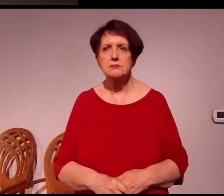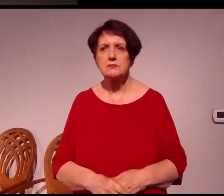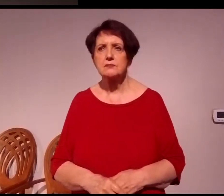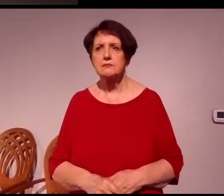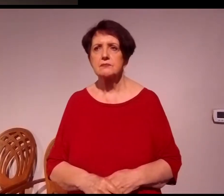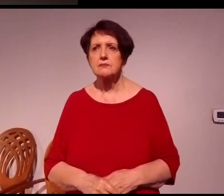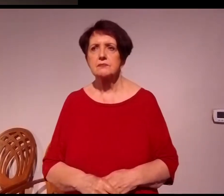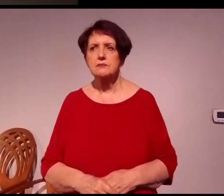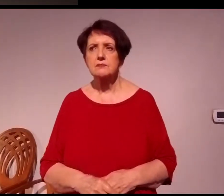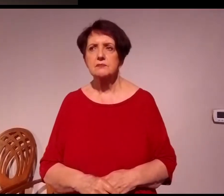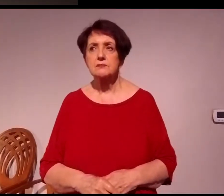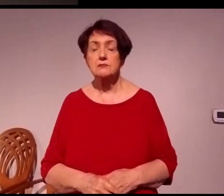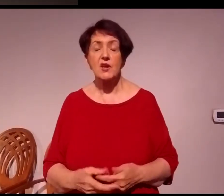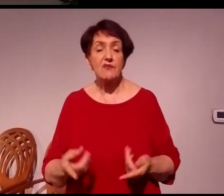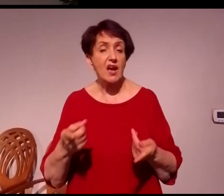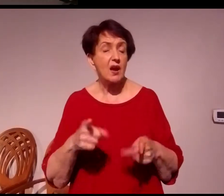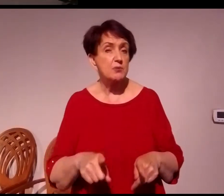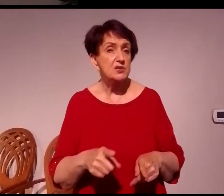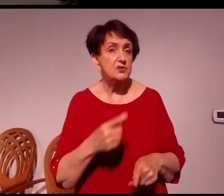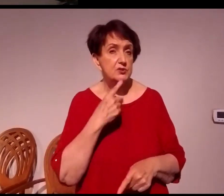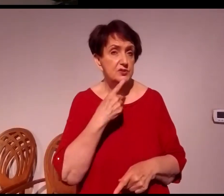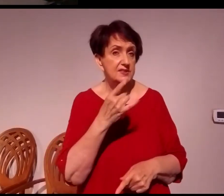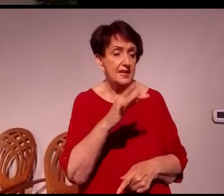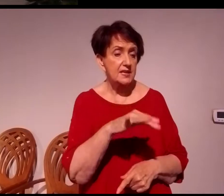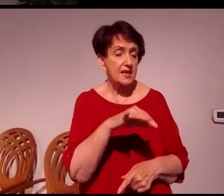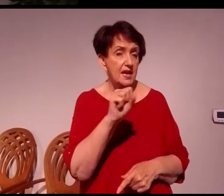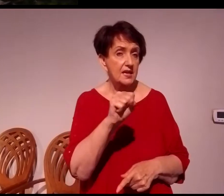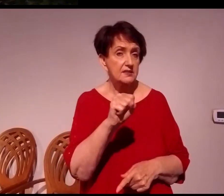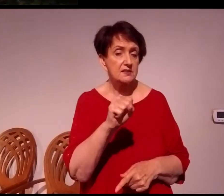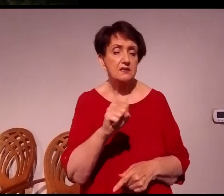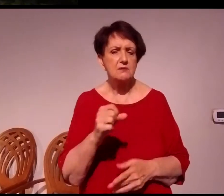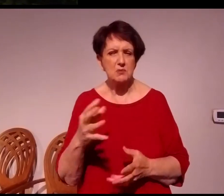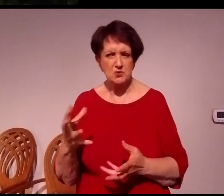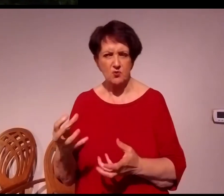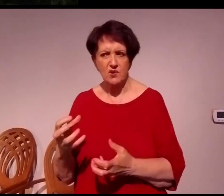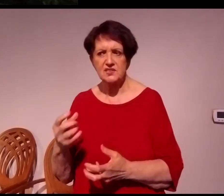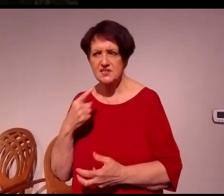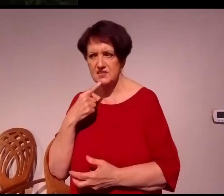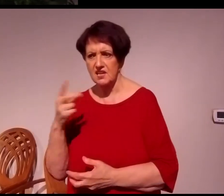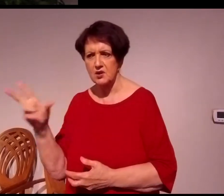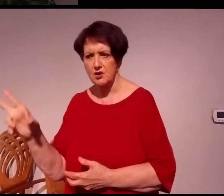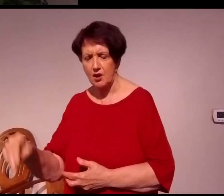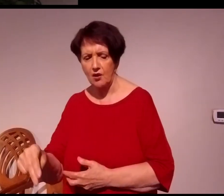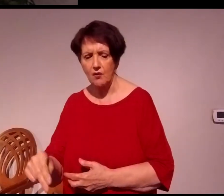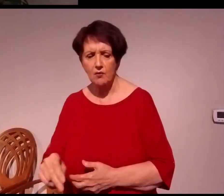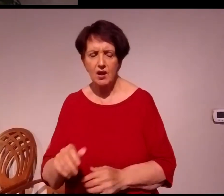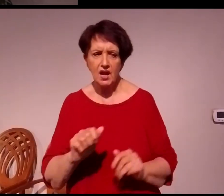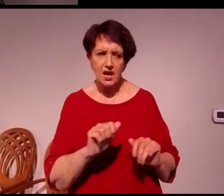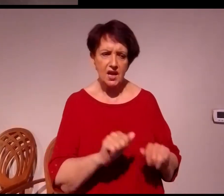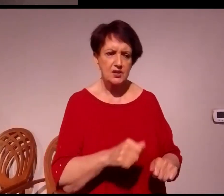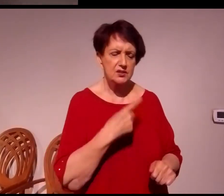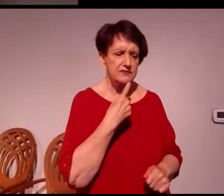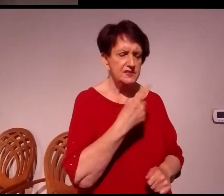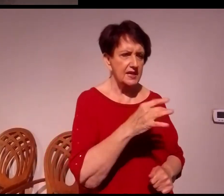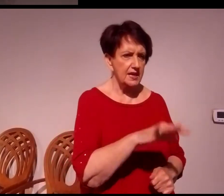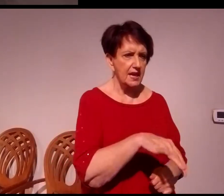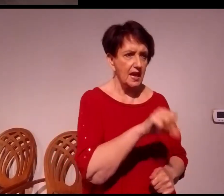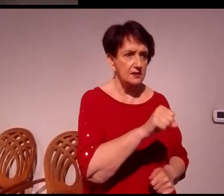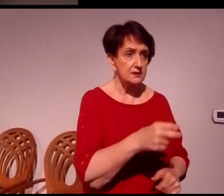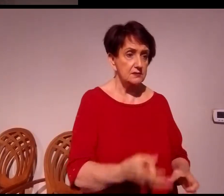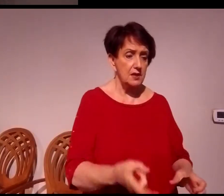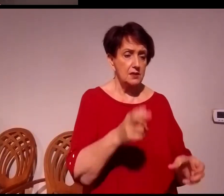When do you say yes when you really want to say no? I could have said yes and gotten on that